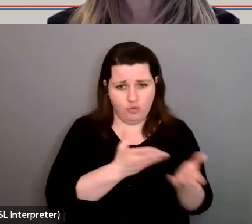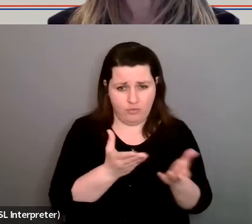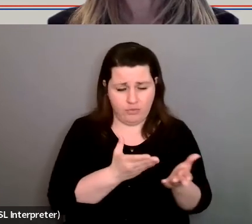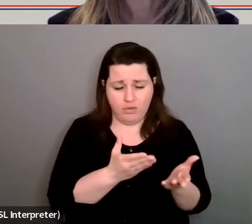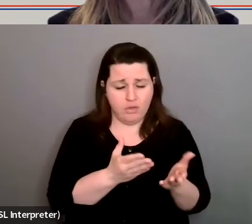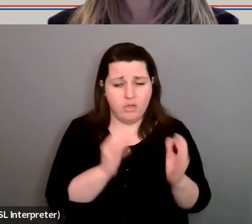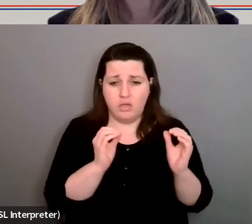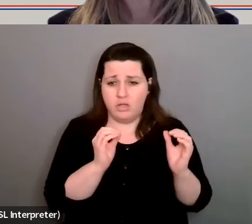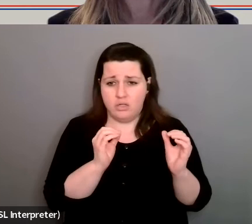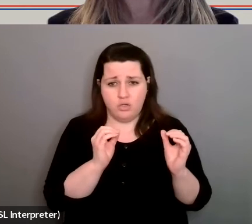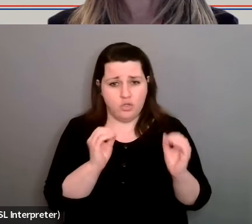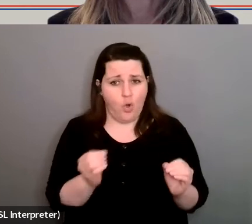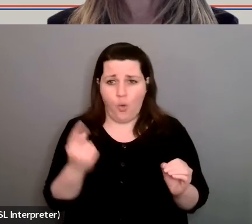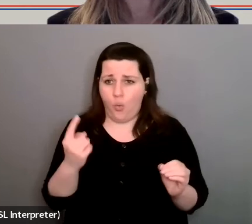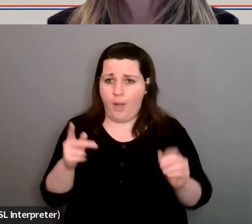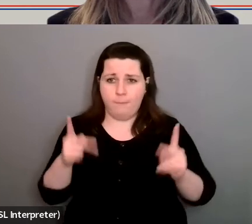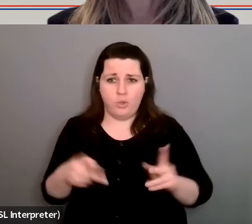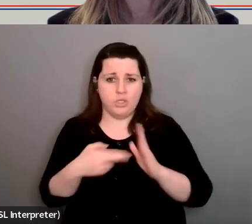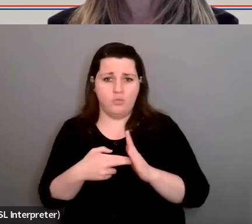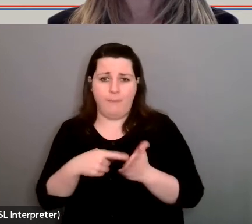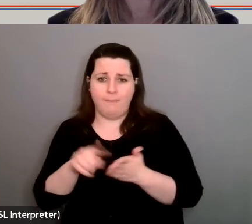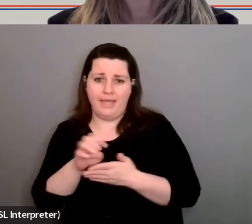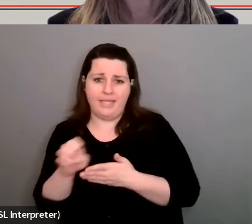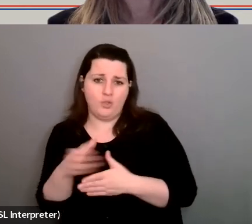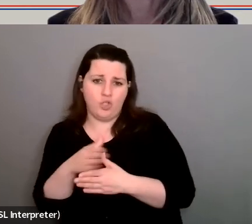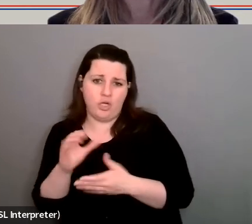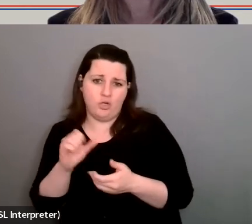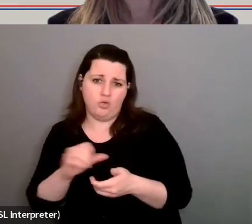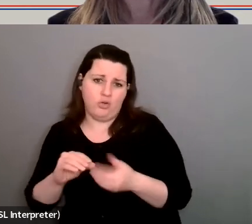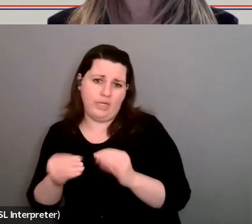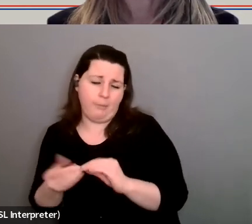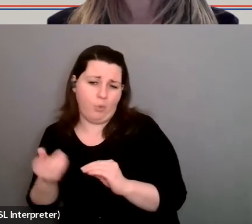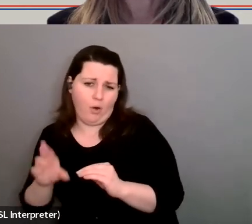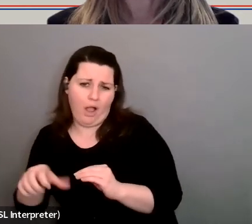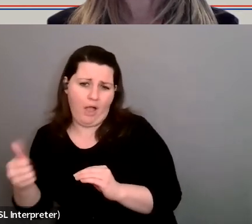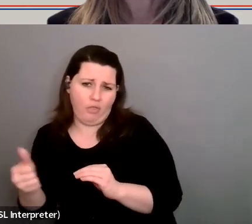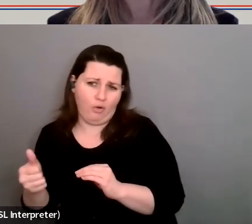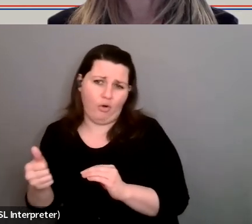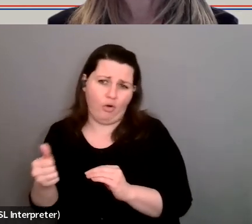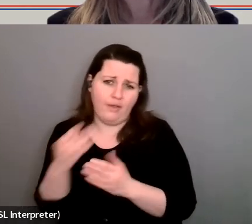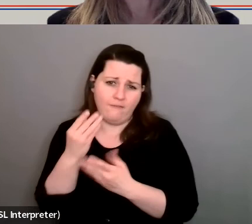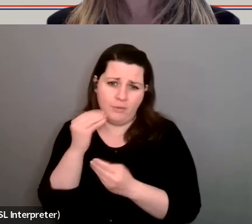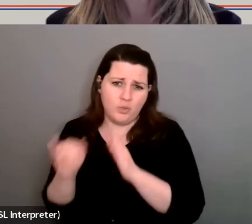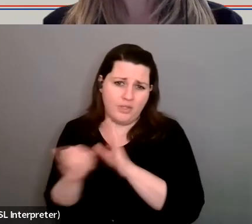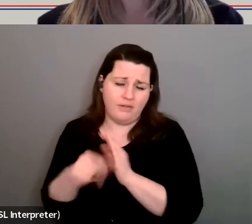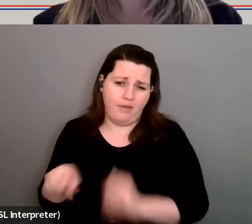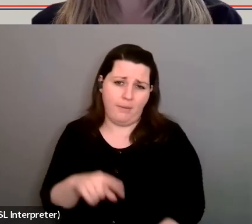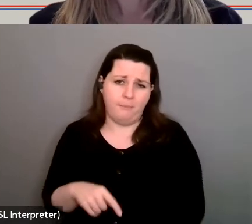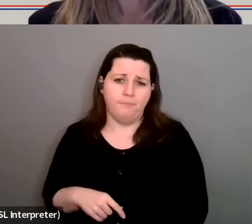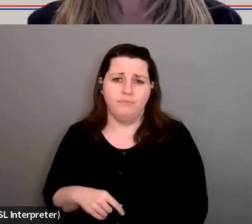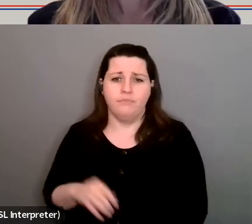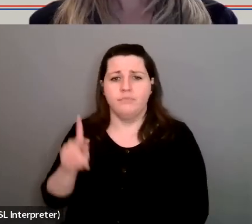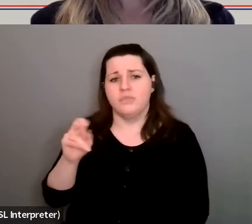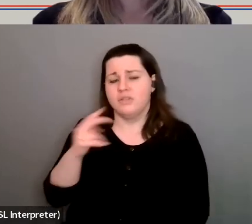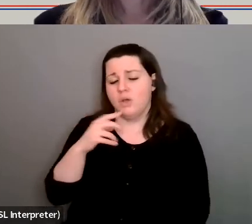one person who is rep payee to share their social security number or other identifying information. Okay.